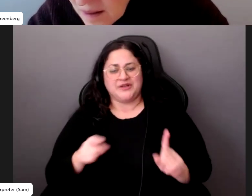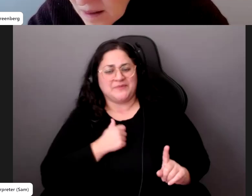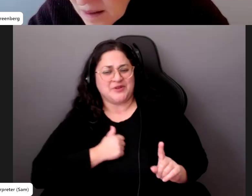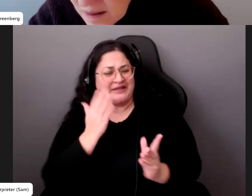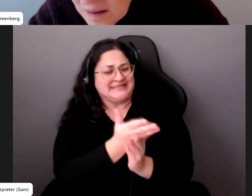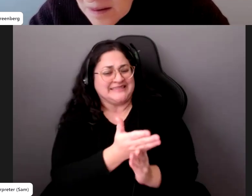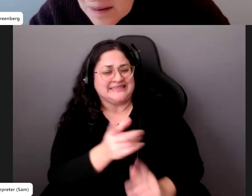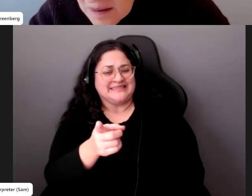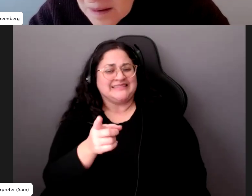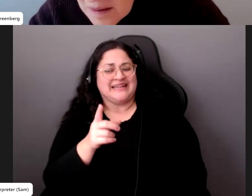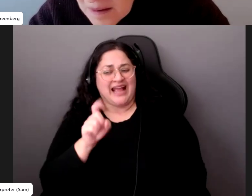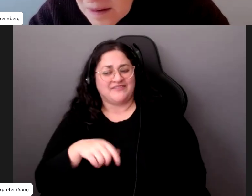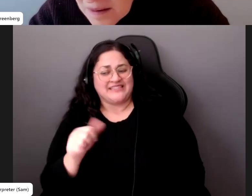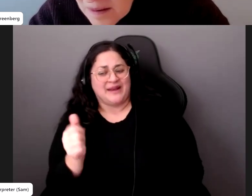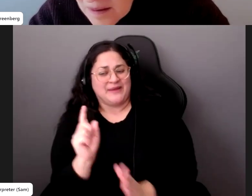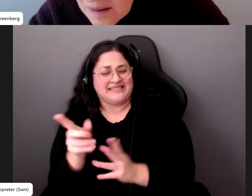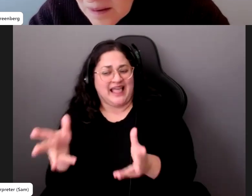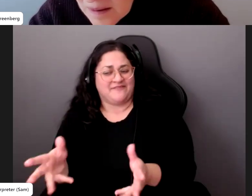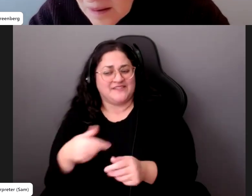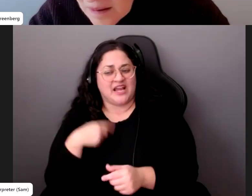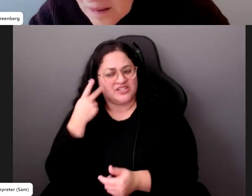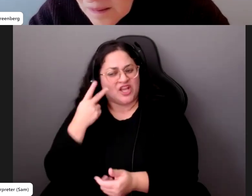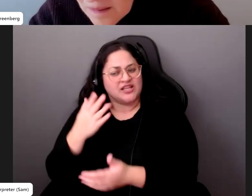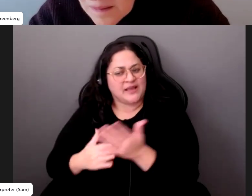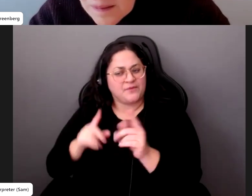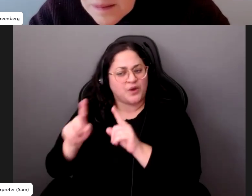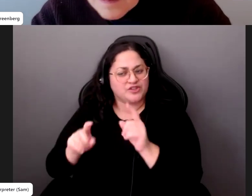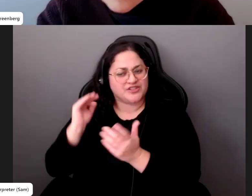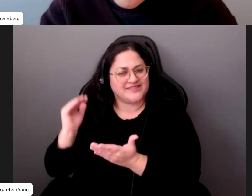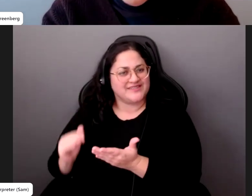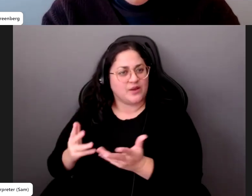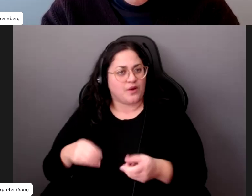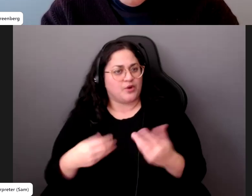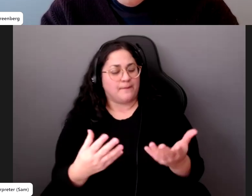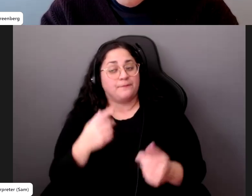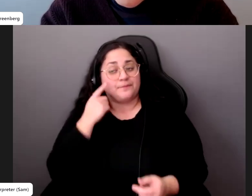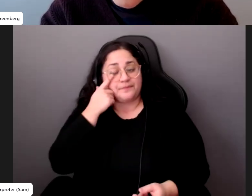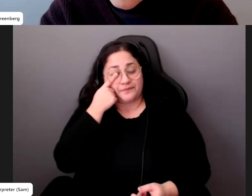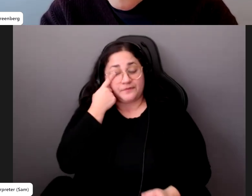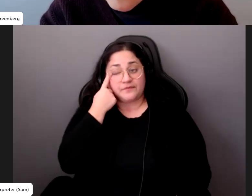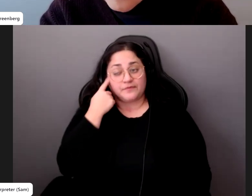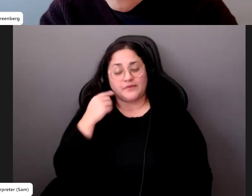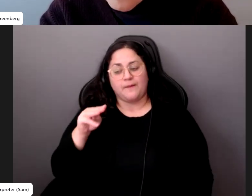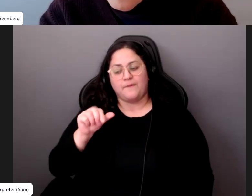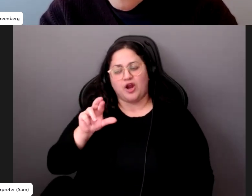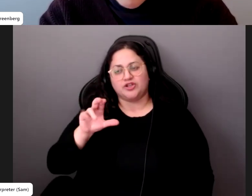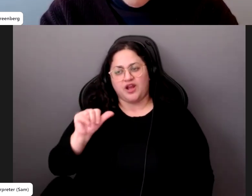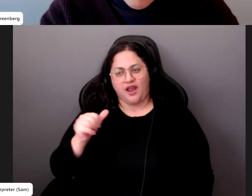left. So I wanted to get to a few questions that I saw coming through. I believe it was also Marcia who was inquiring about,